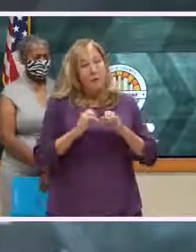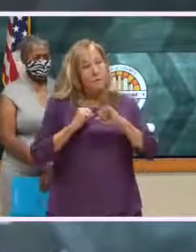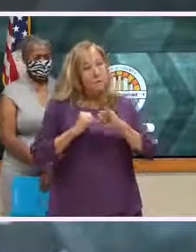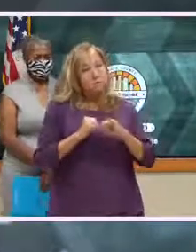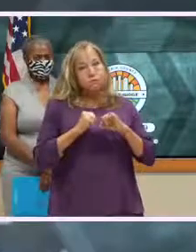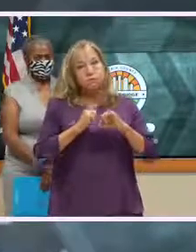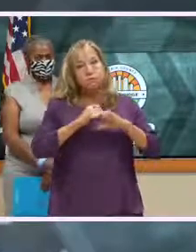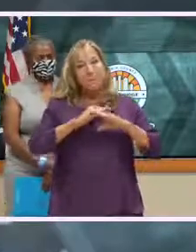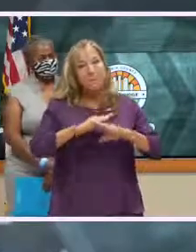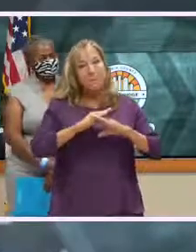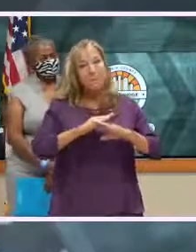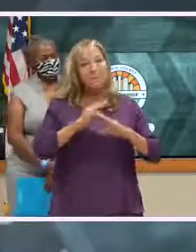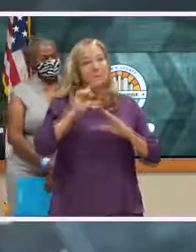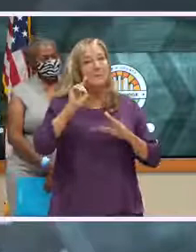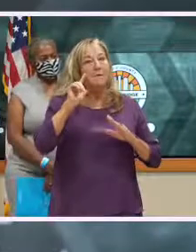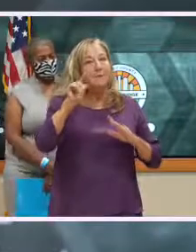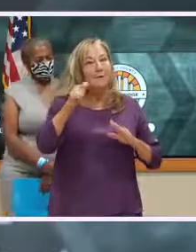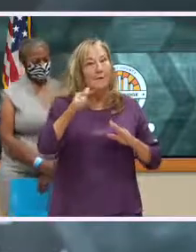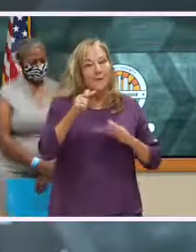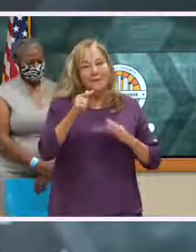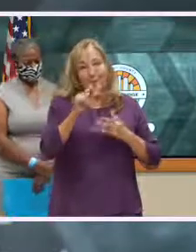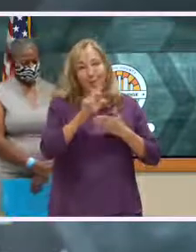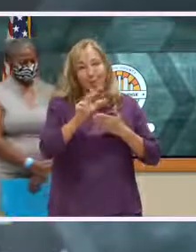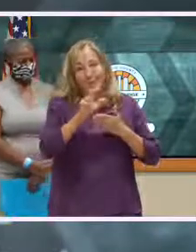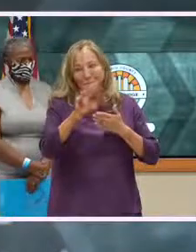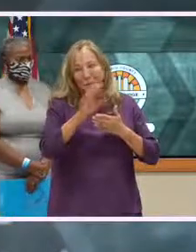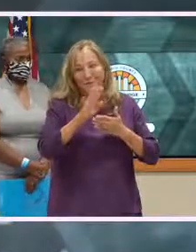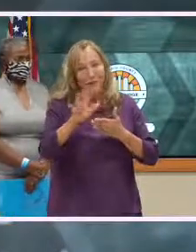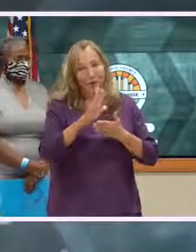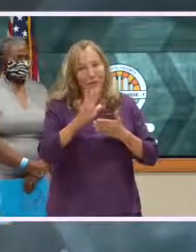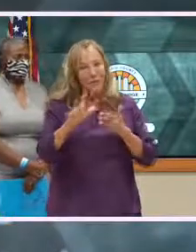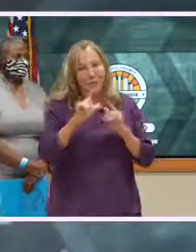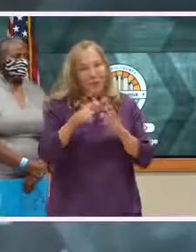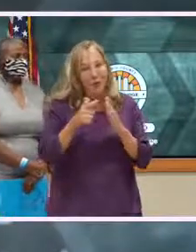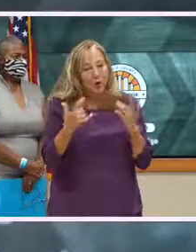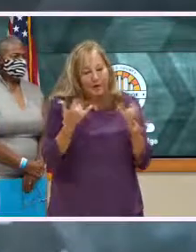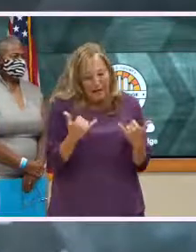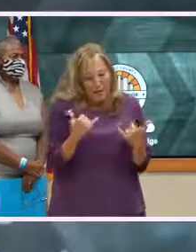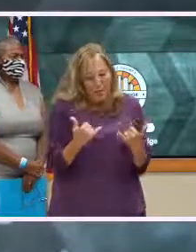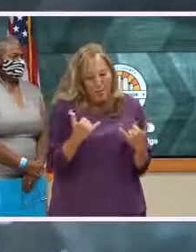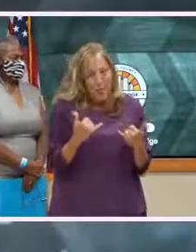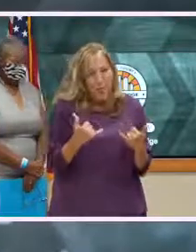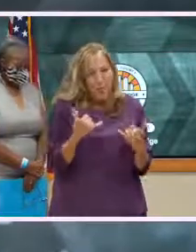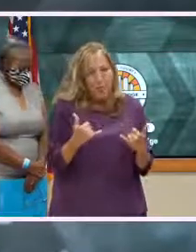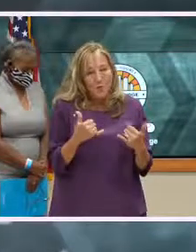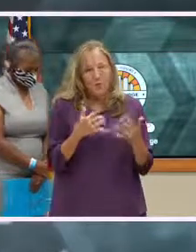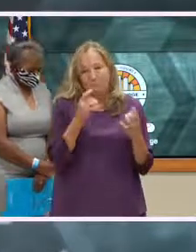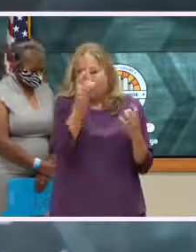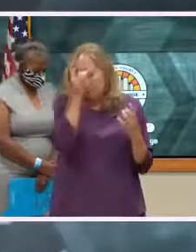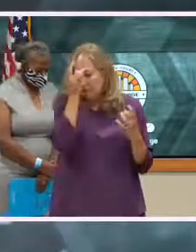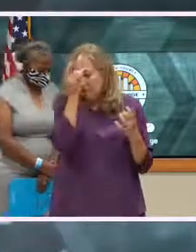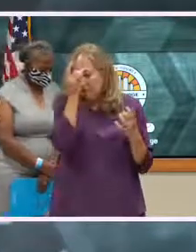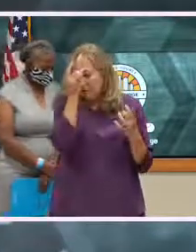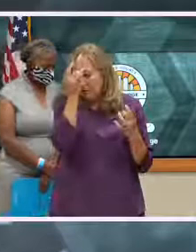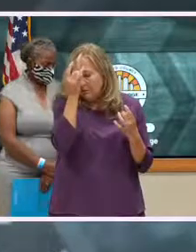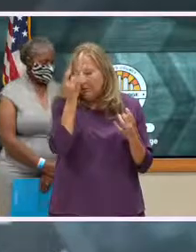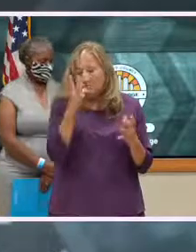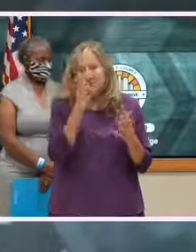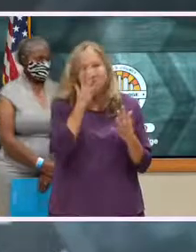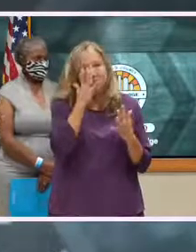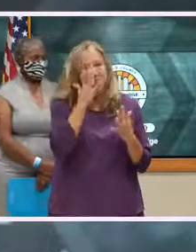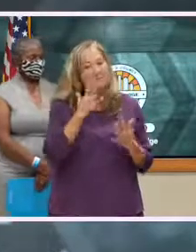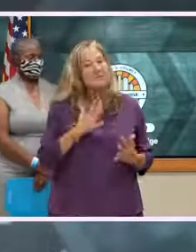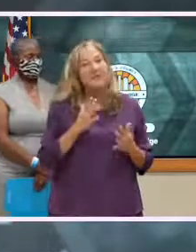now is the time to do it. There is no reason to wait. And, we're hearing tragic stories now from ICU